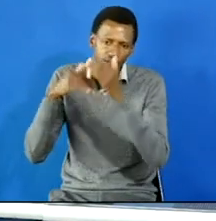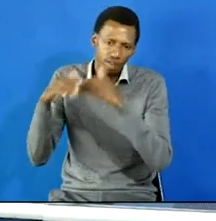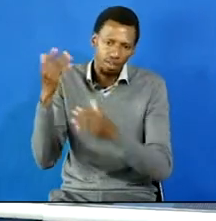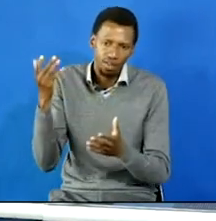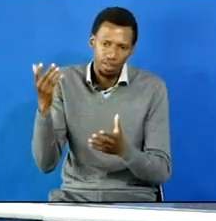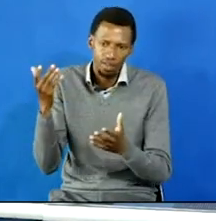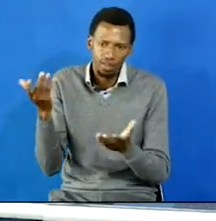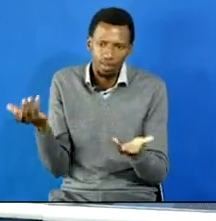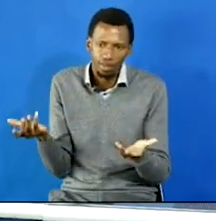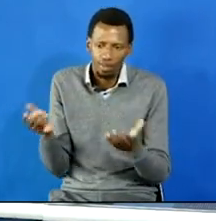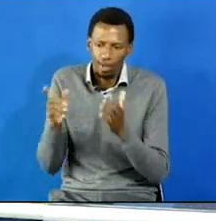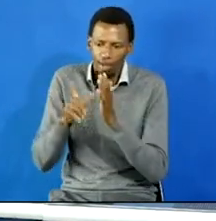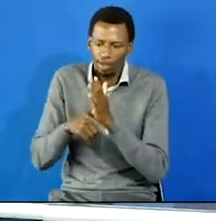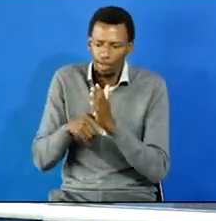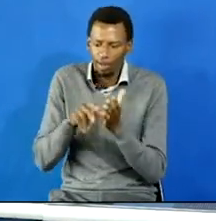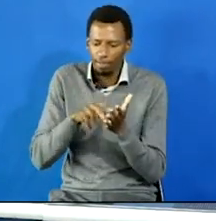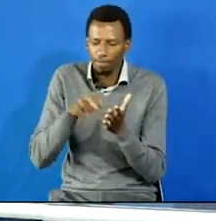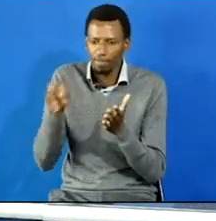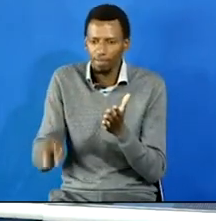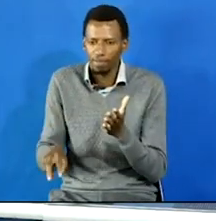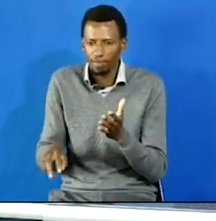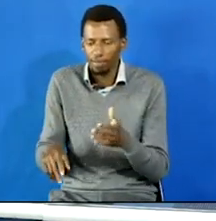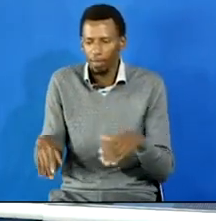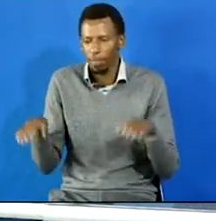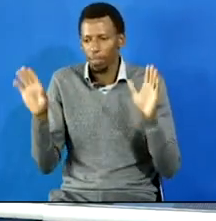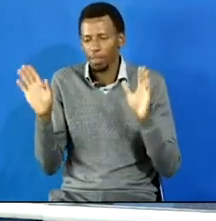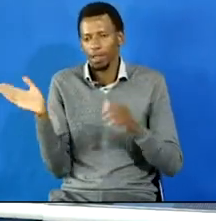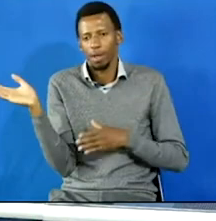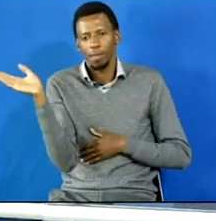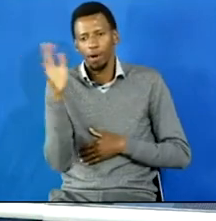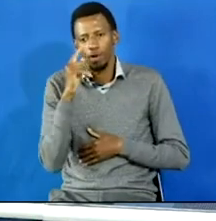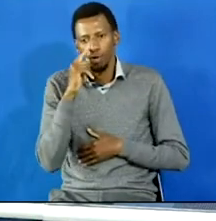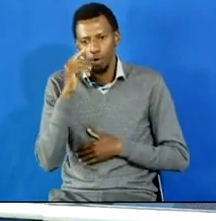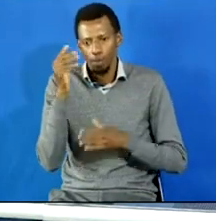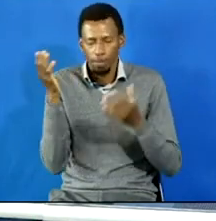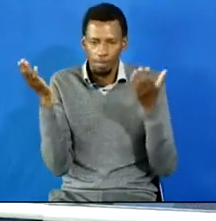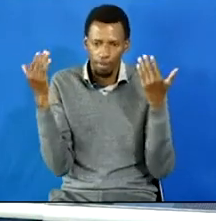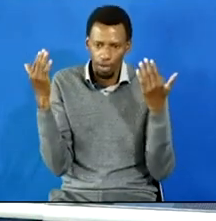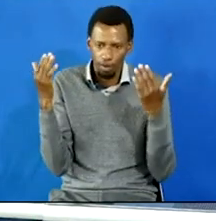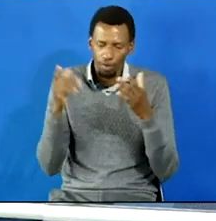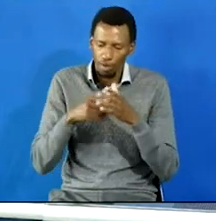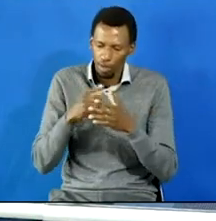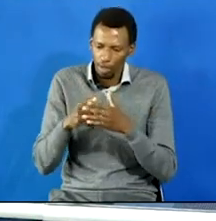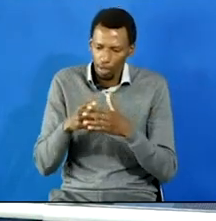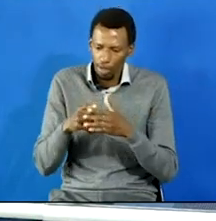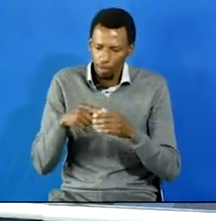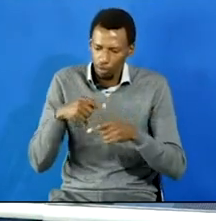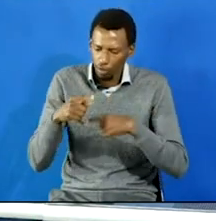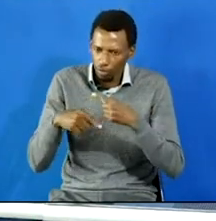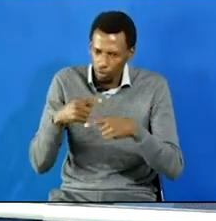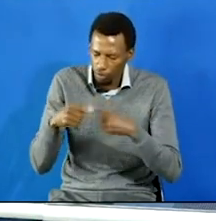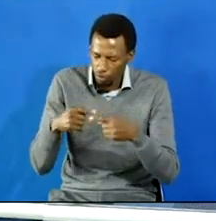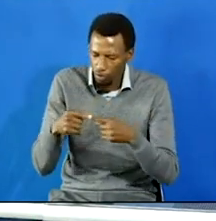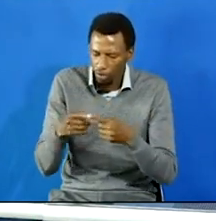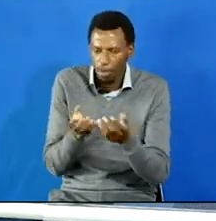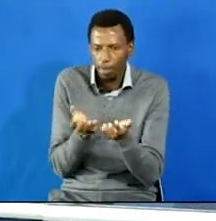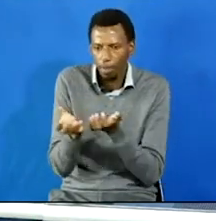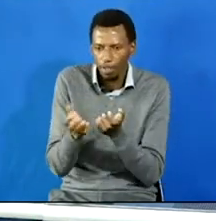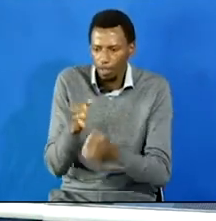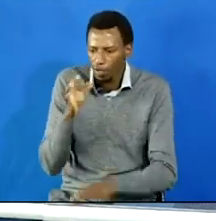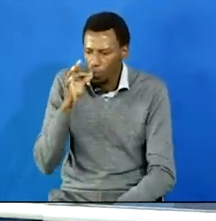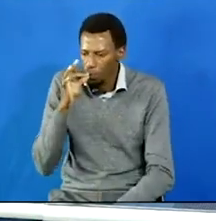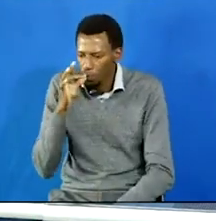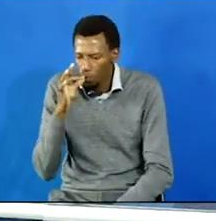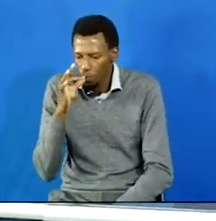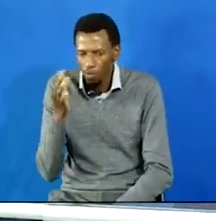I quit. I dropped and I went back to Meru, where I went and continued peddling and smoking, and at the end